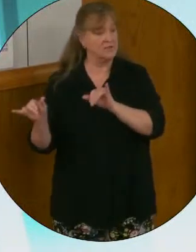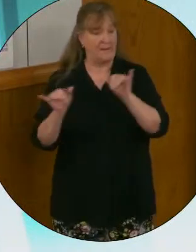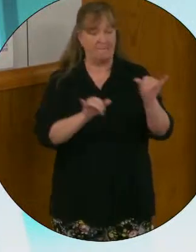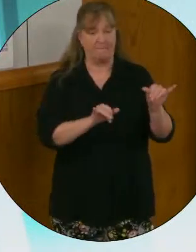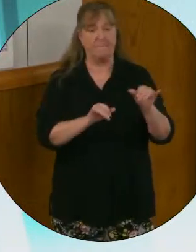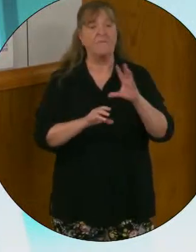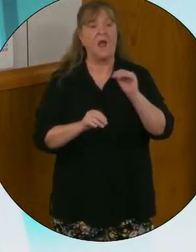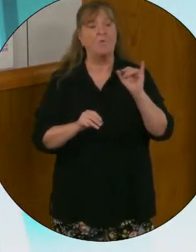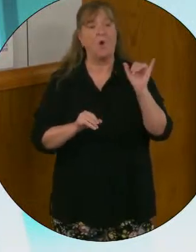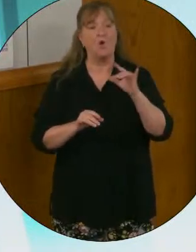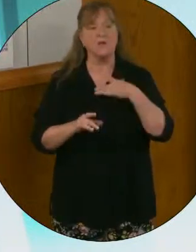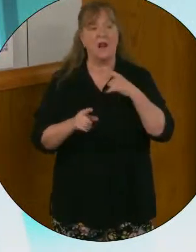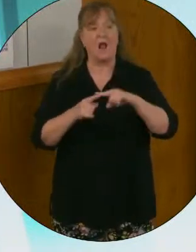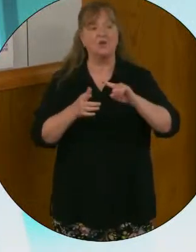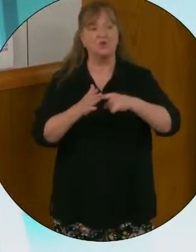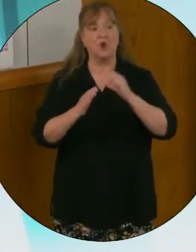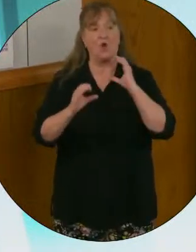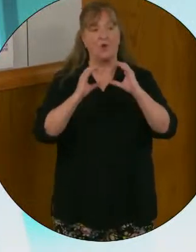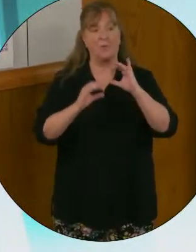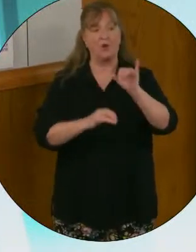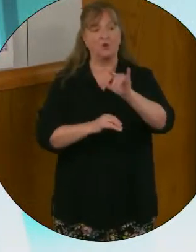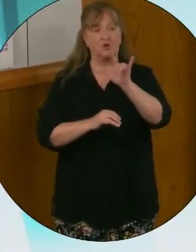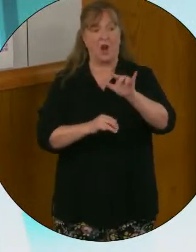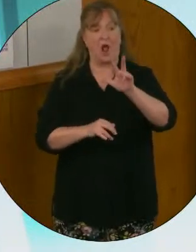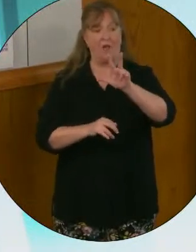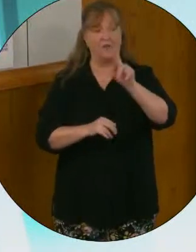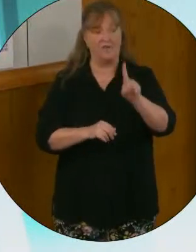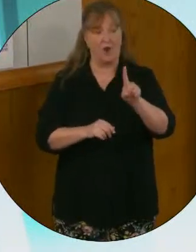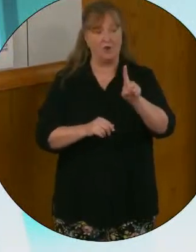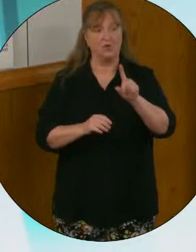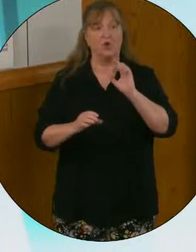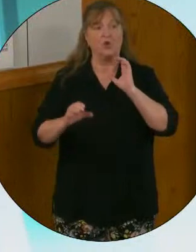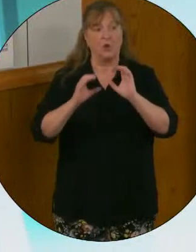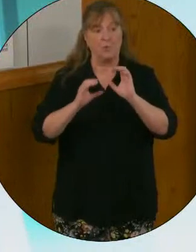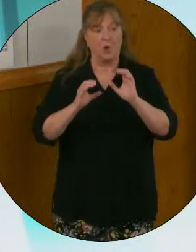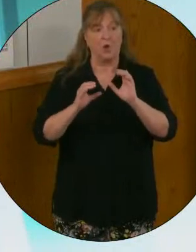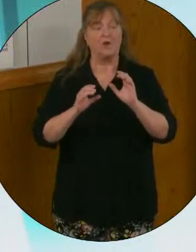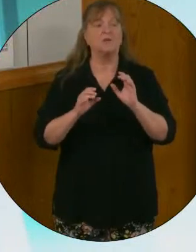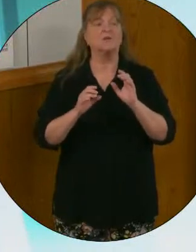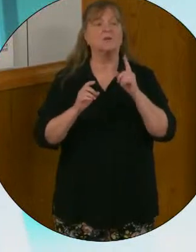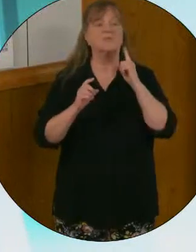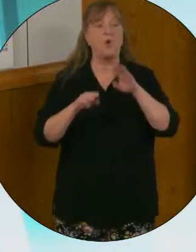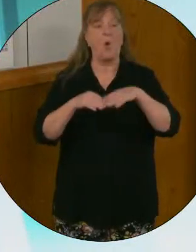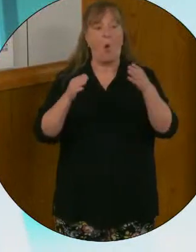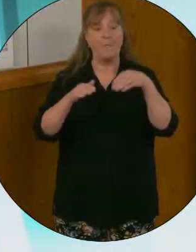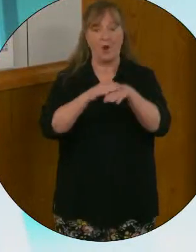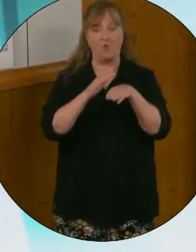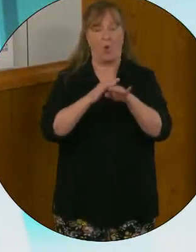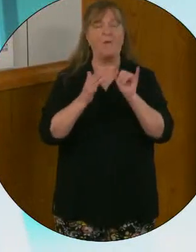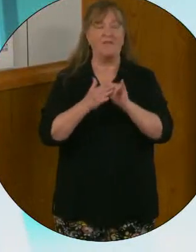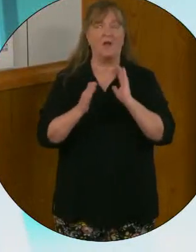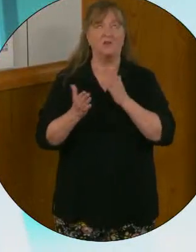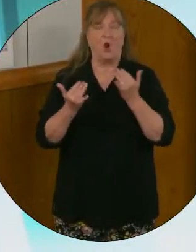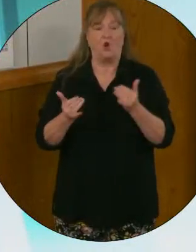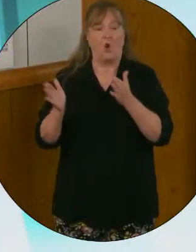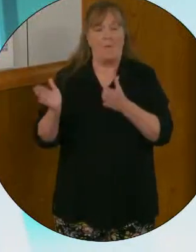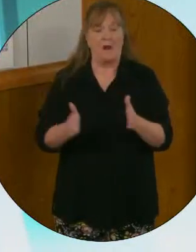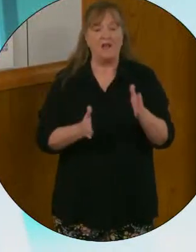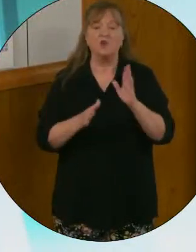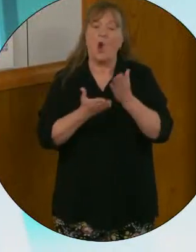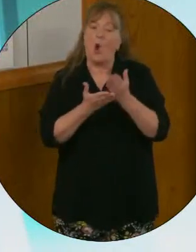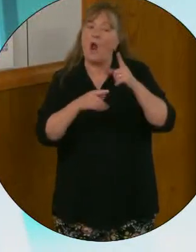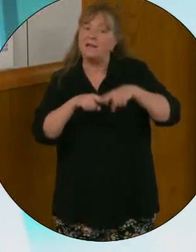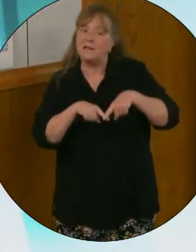also, we would like to start the communication July 31st. The communication campaign for open enrollment is our current plan. It's all contingent